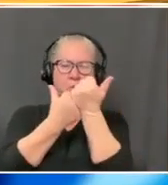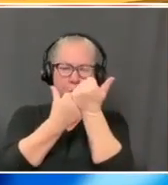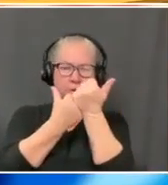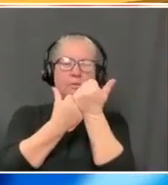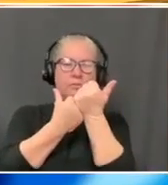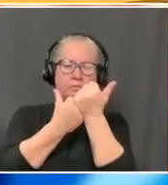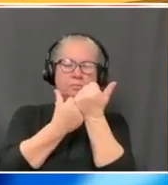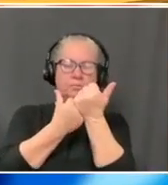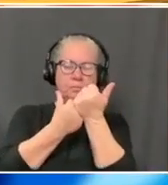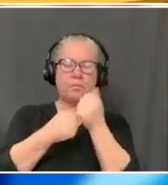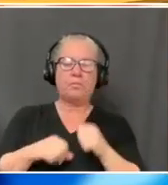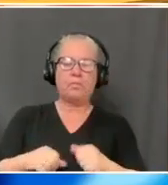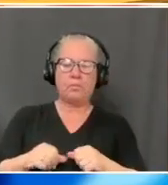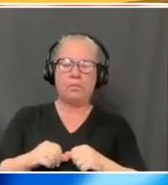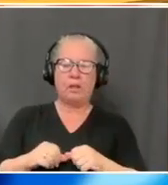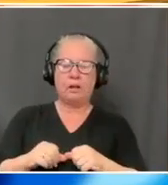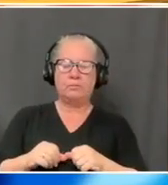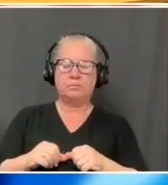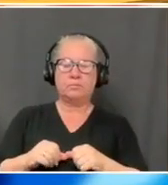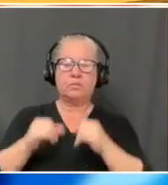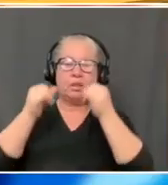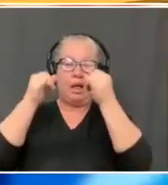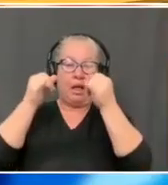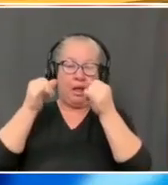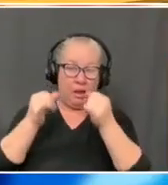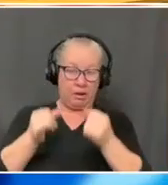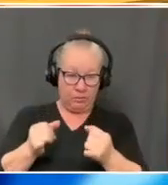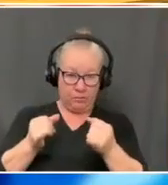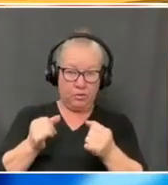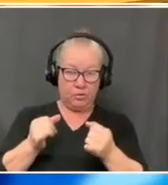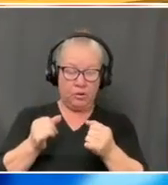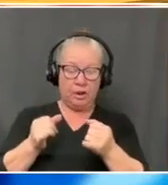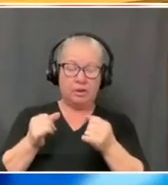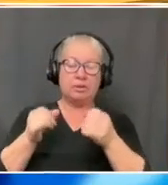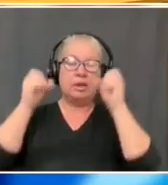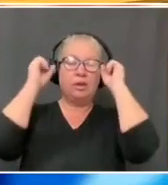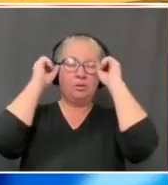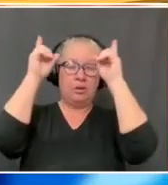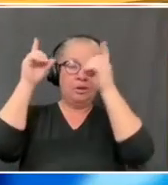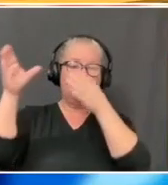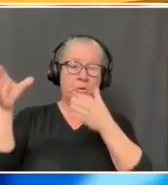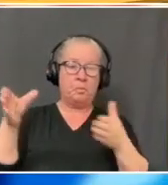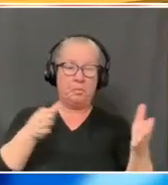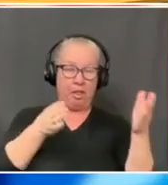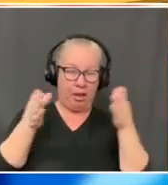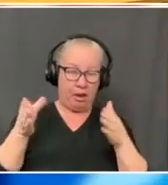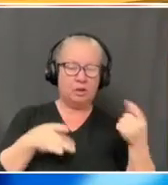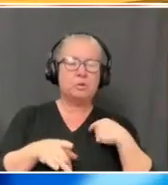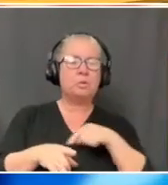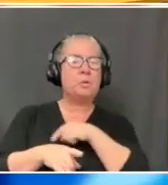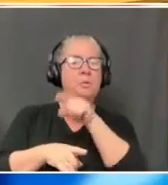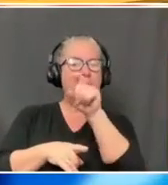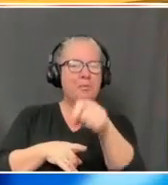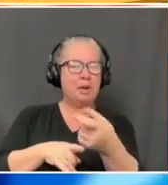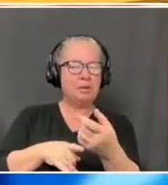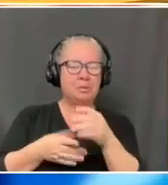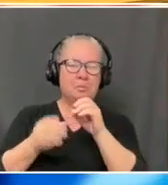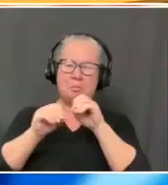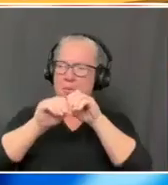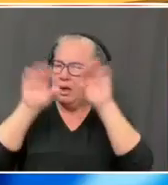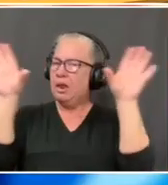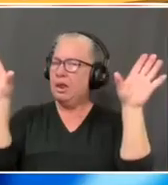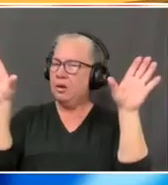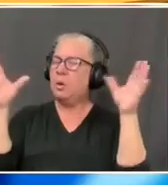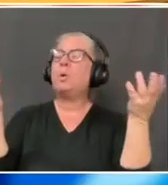all have stated, it's an individualized educational plan. And so we want to make sure that we're clear about what kind of services a